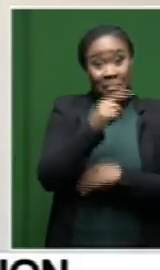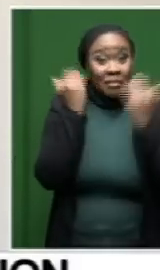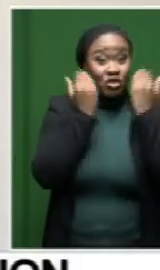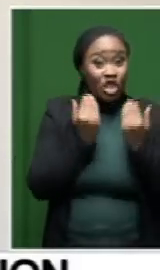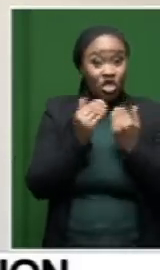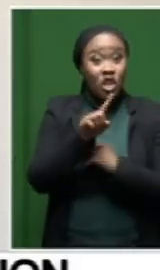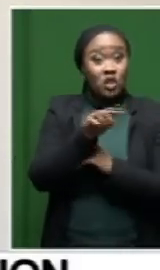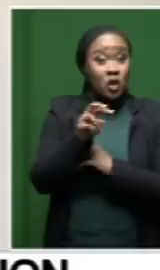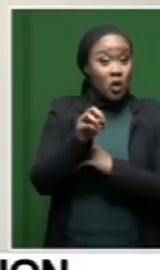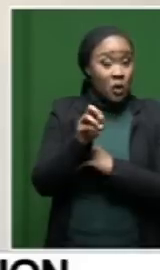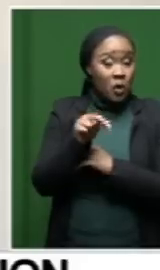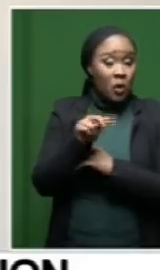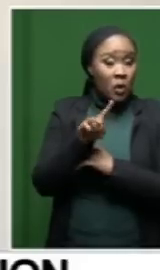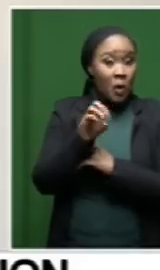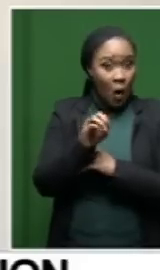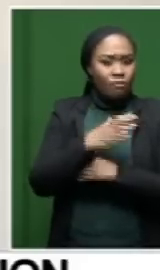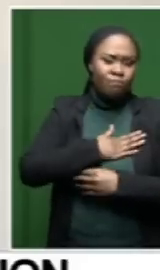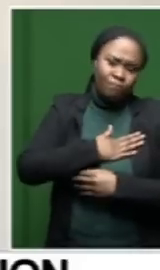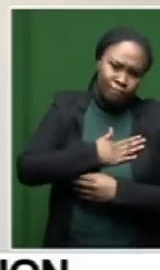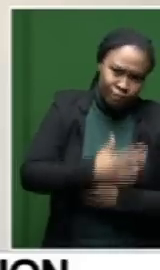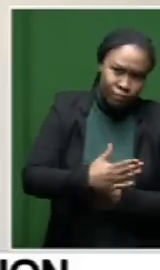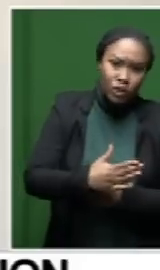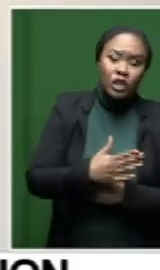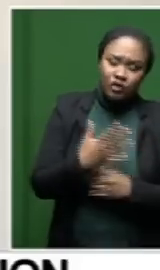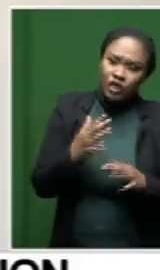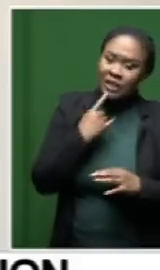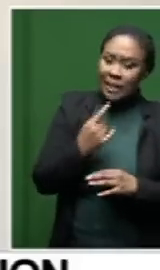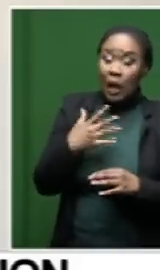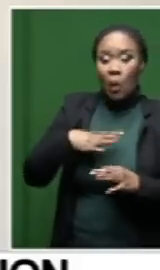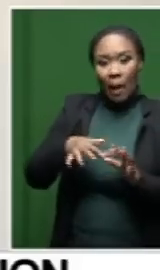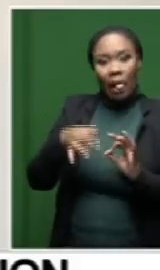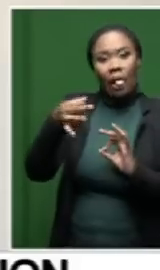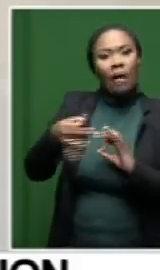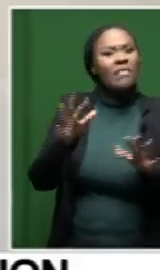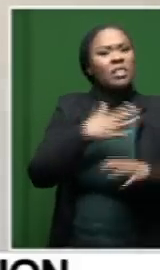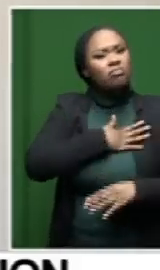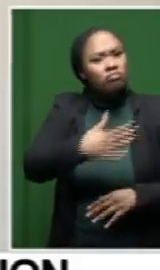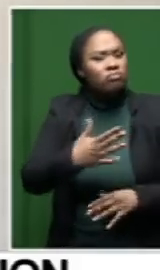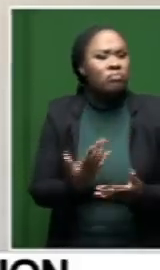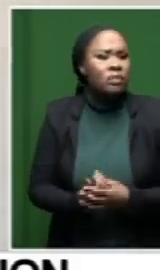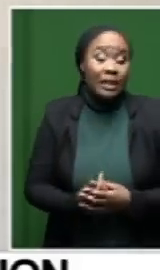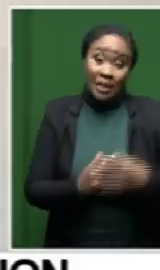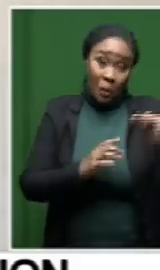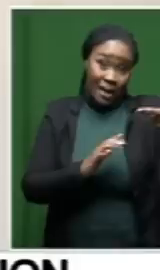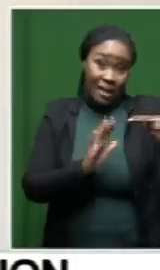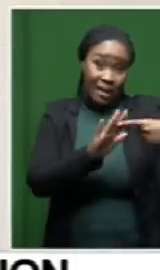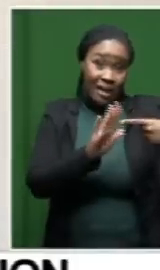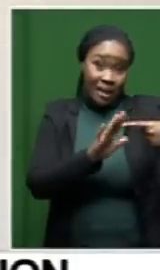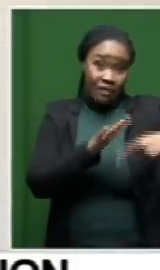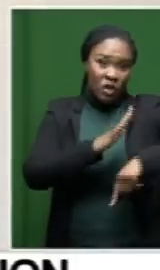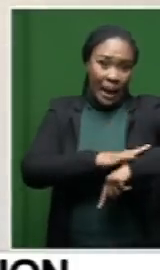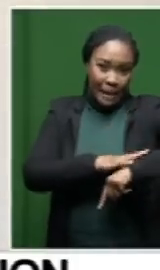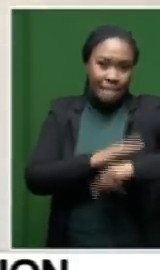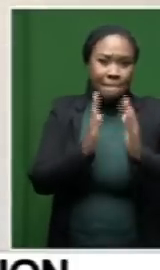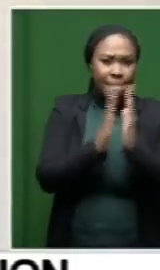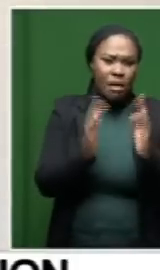acknowledged that he intends asking for the extension of time. That's the one issue around timing.